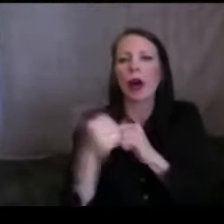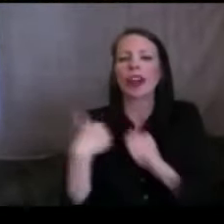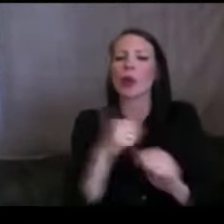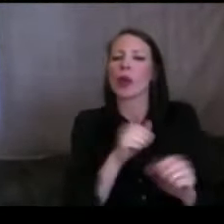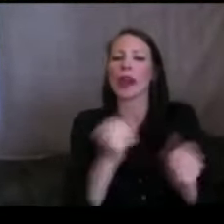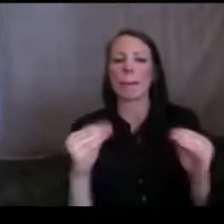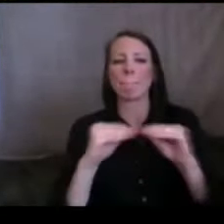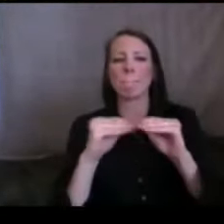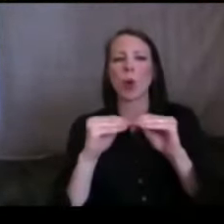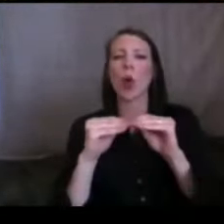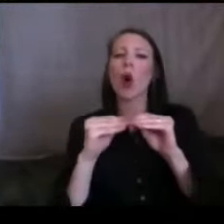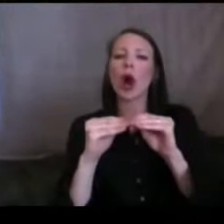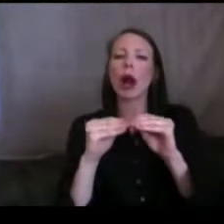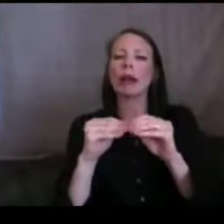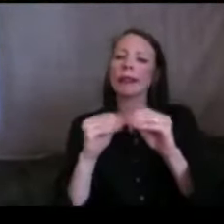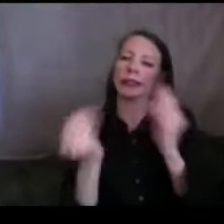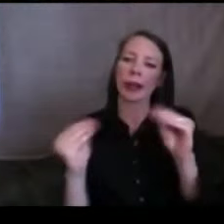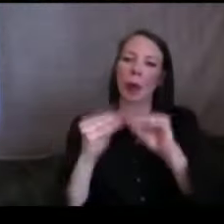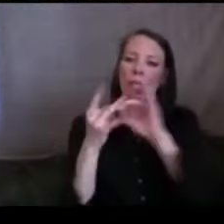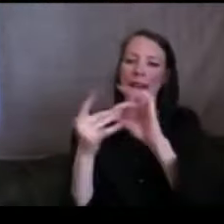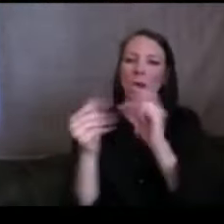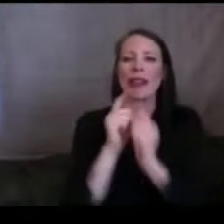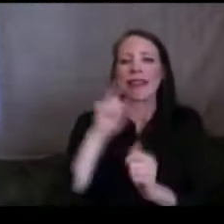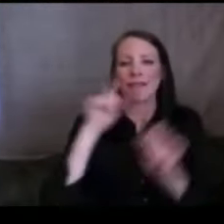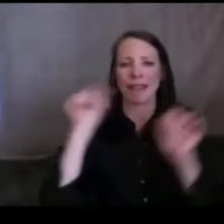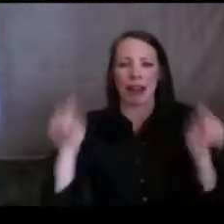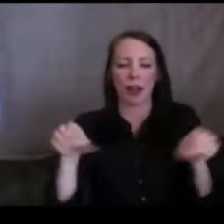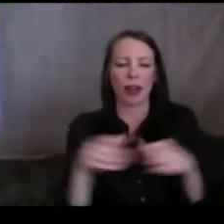more progress in that regard?